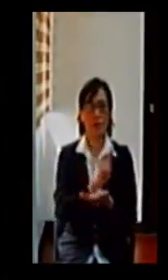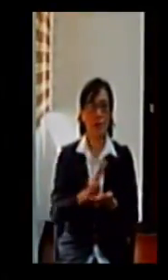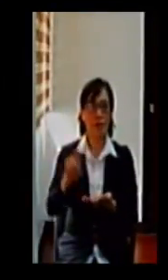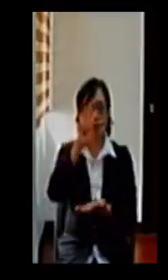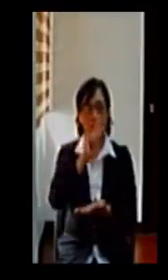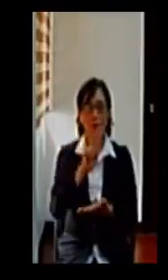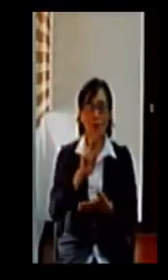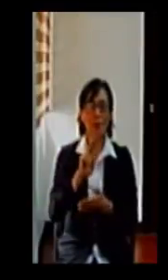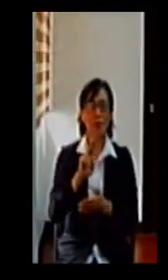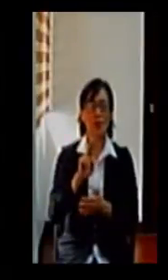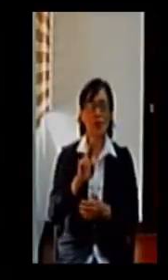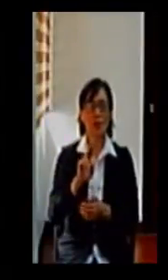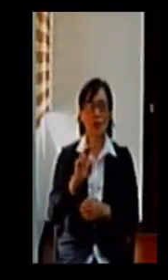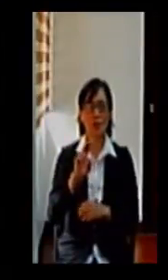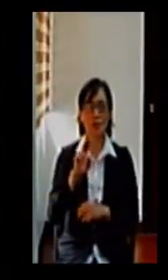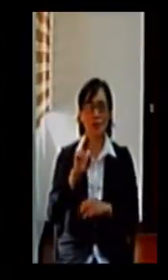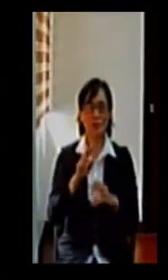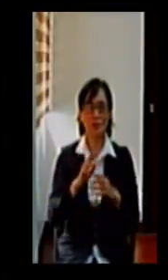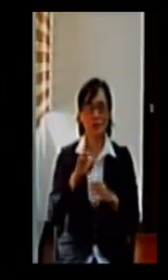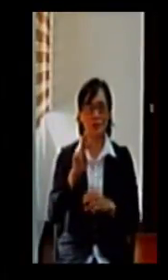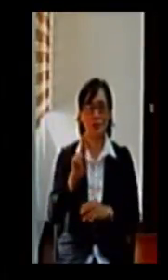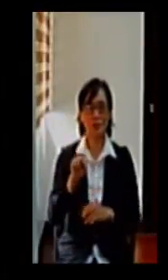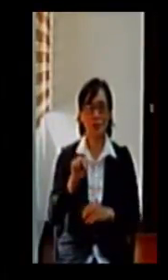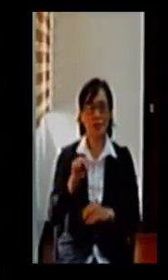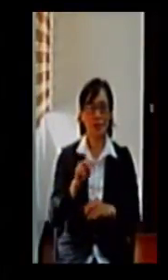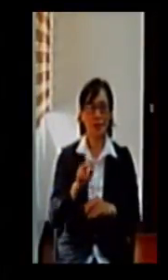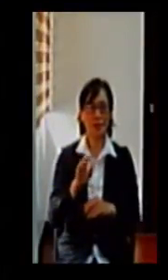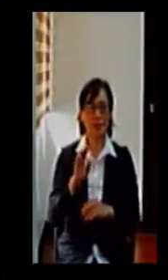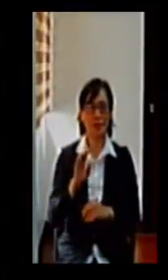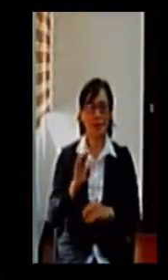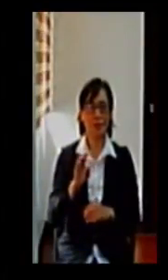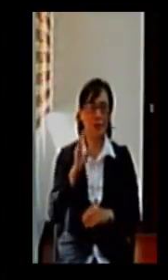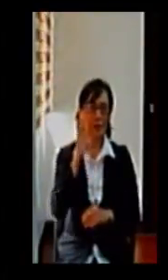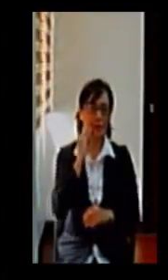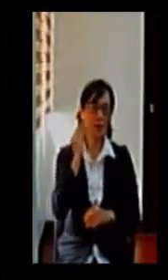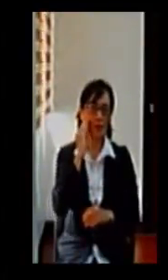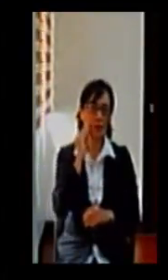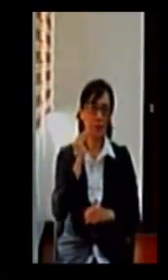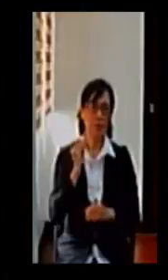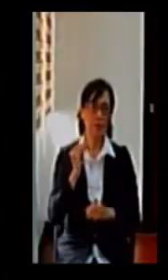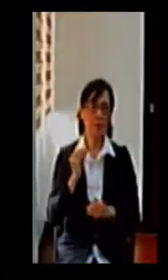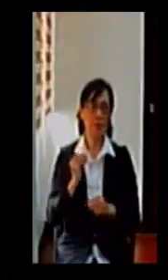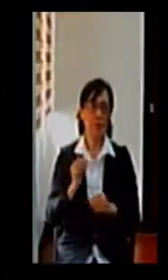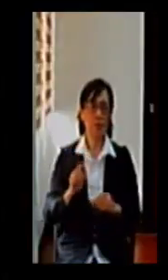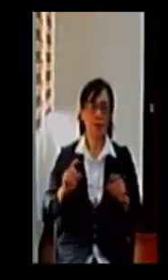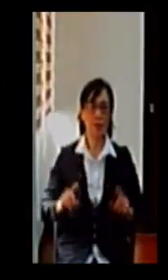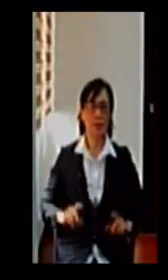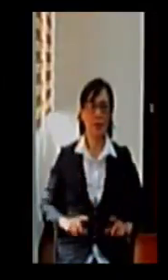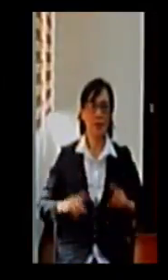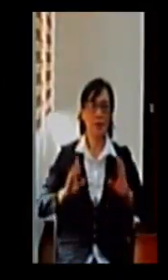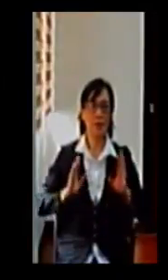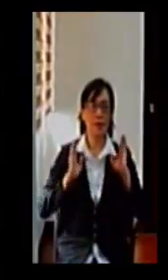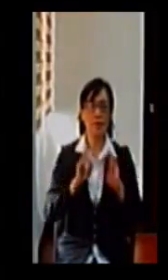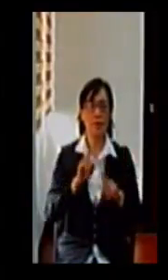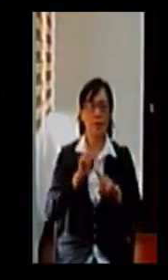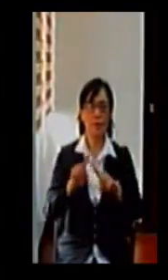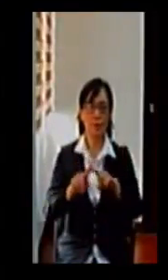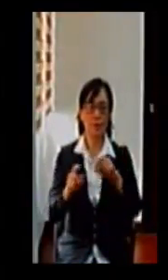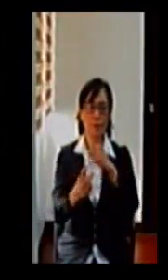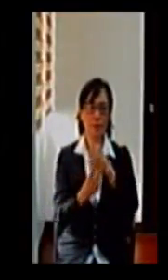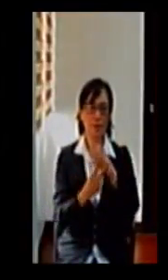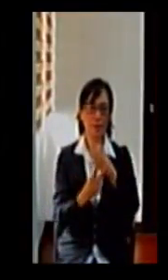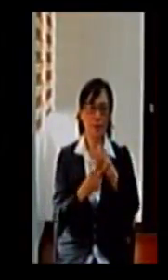Kingdom. His 25 years of professional experience in environment and biodiversity conservation,